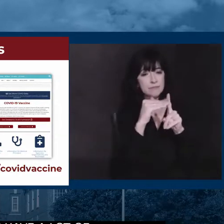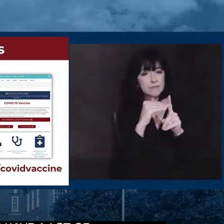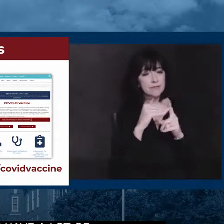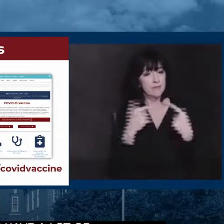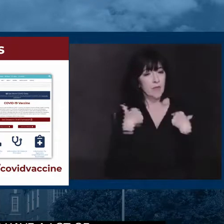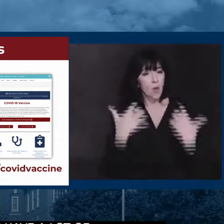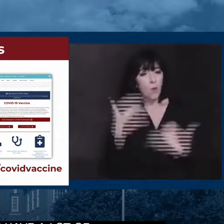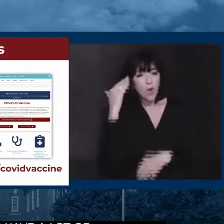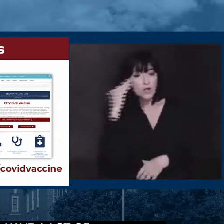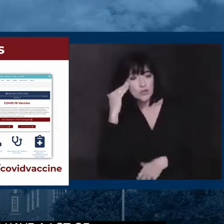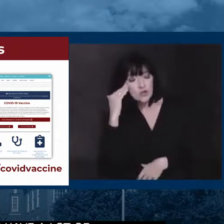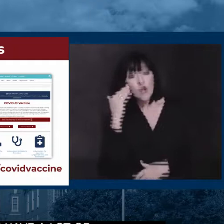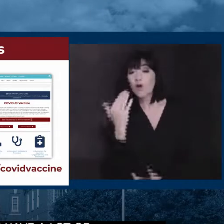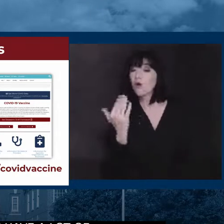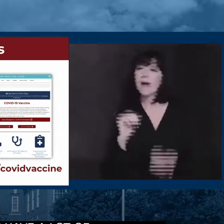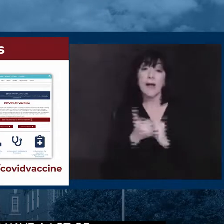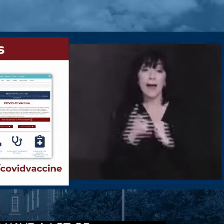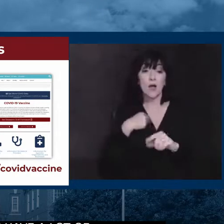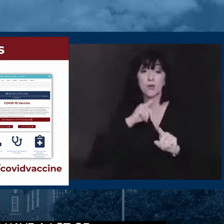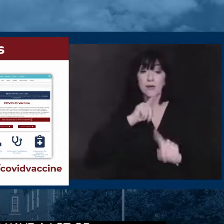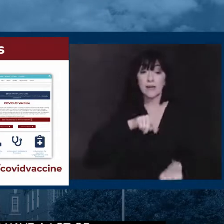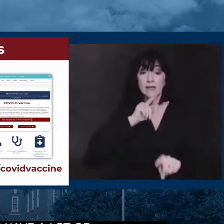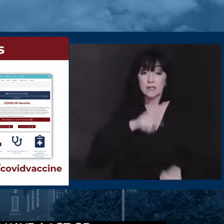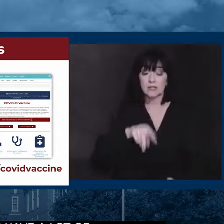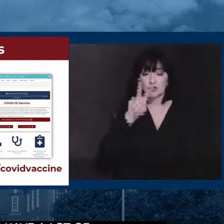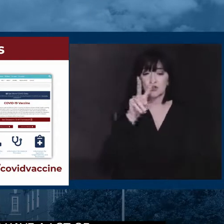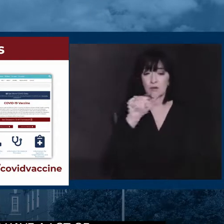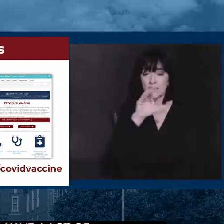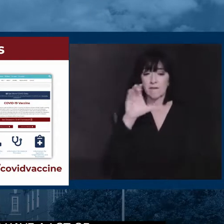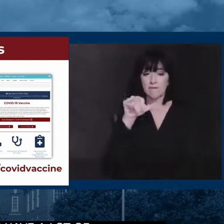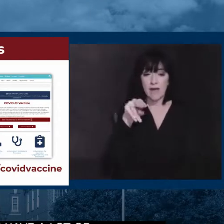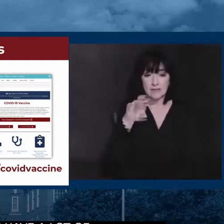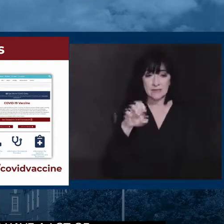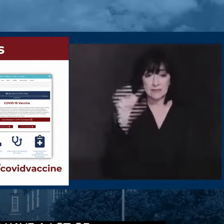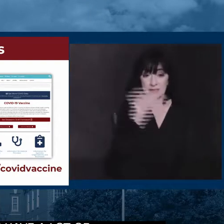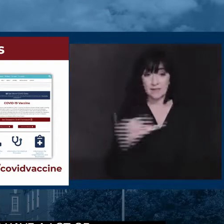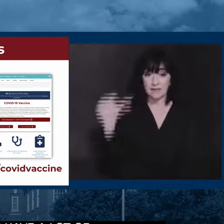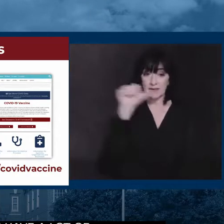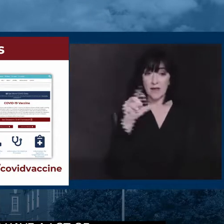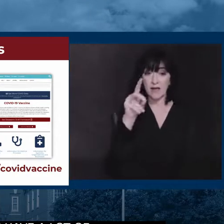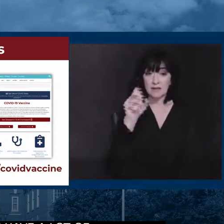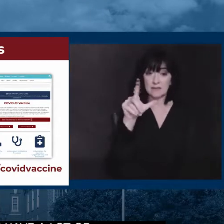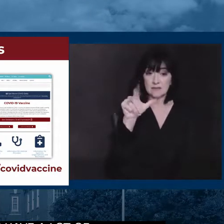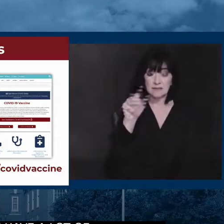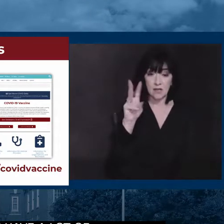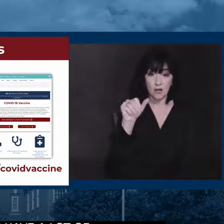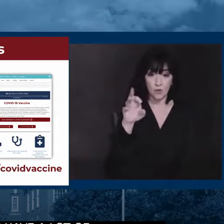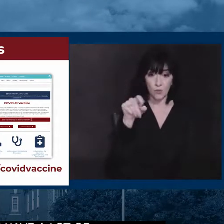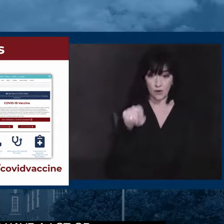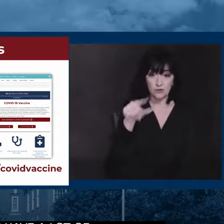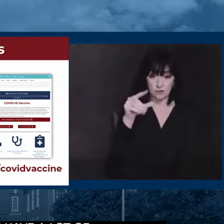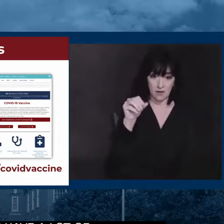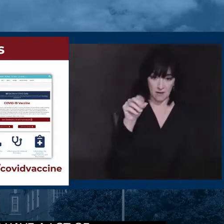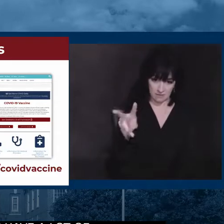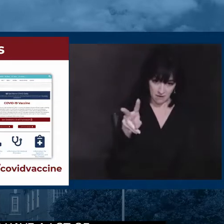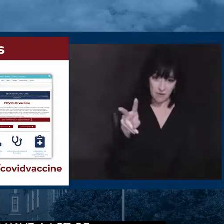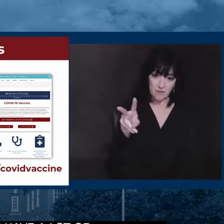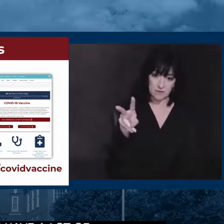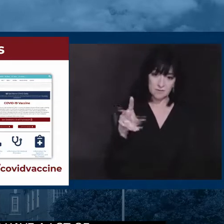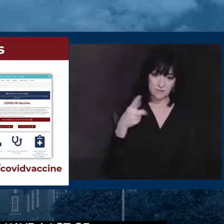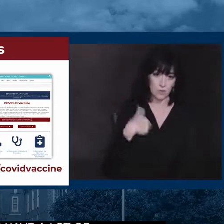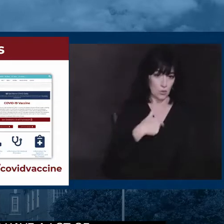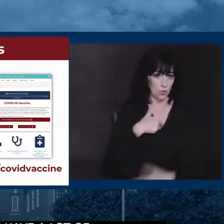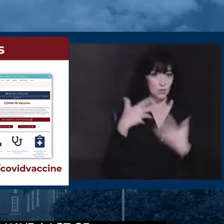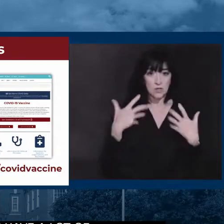de.gov/COVID vaccine. We continue to add new information every day for providers and for the public about the vaccines. That's